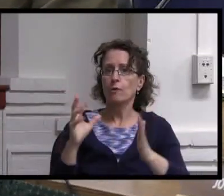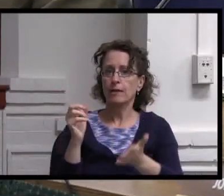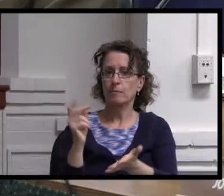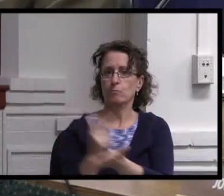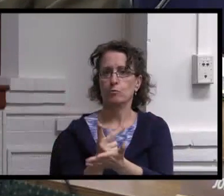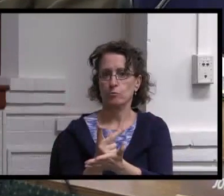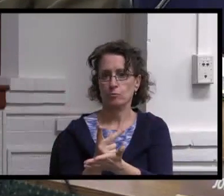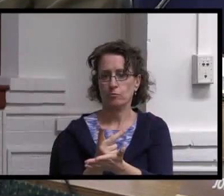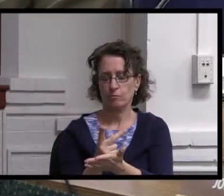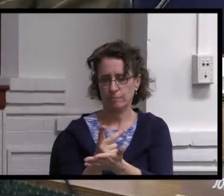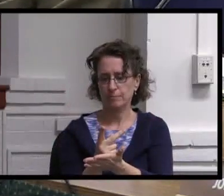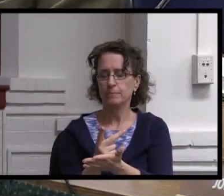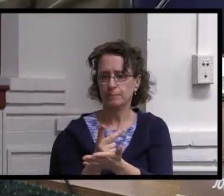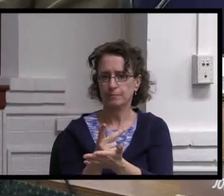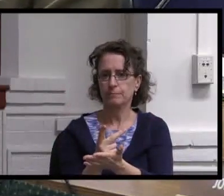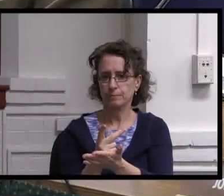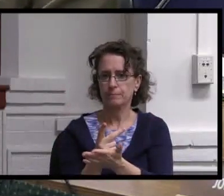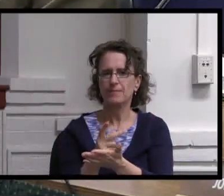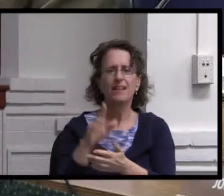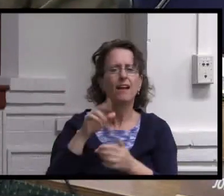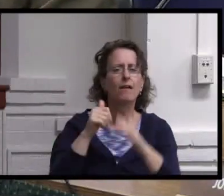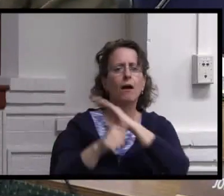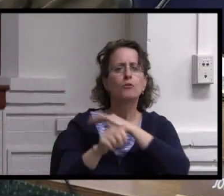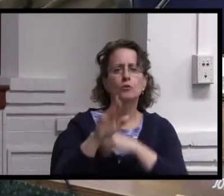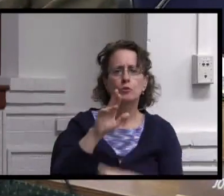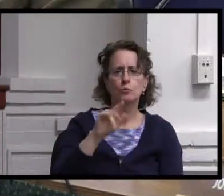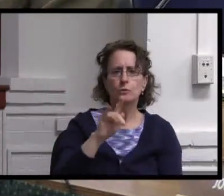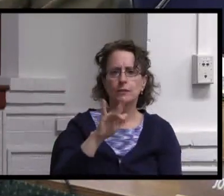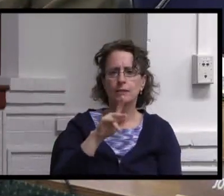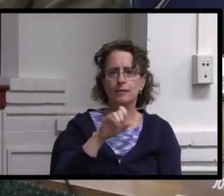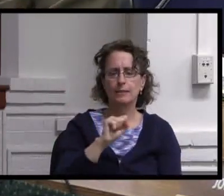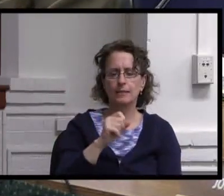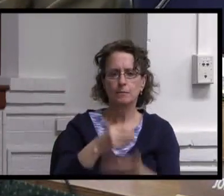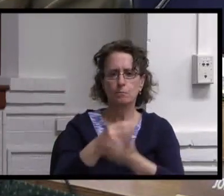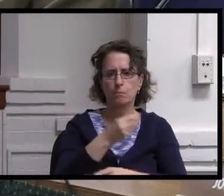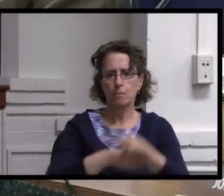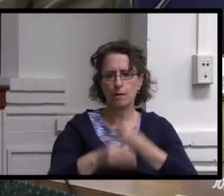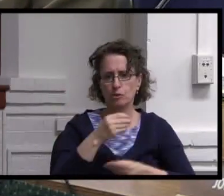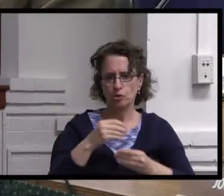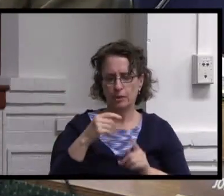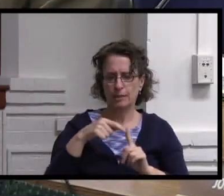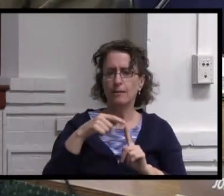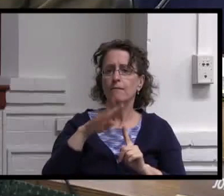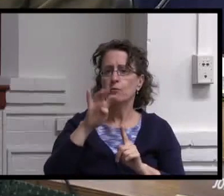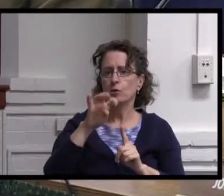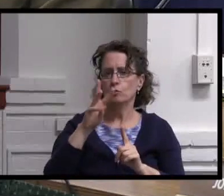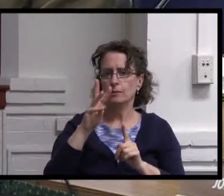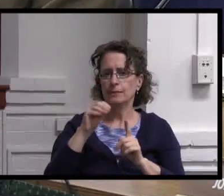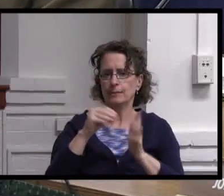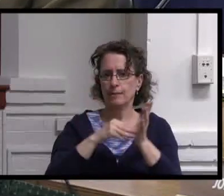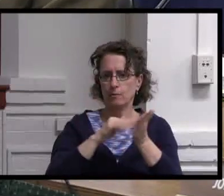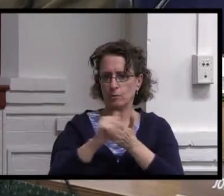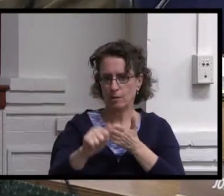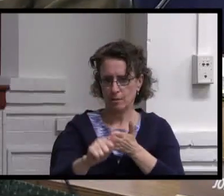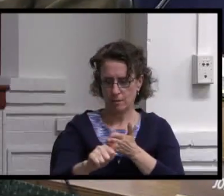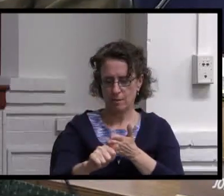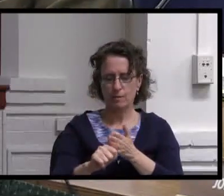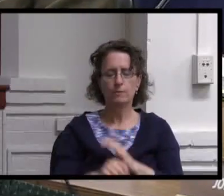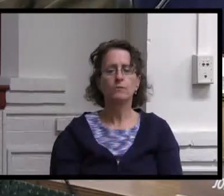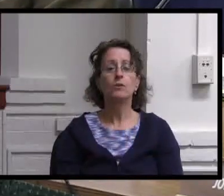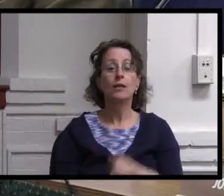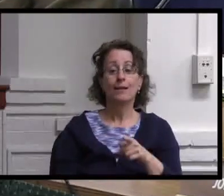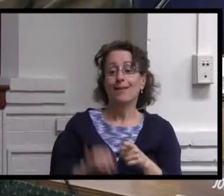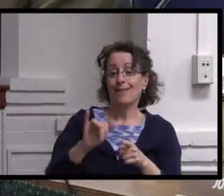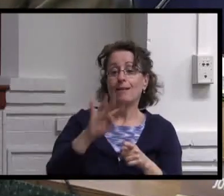FY18 utilities budget capital program is $460,000. Within that